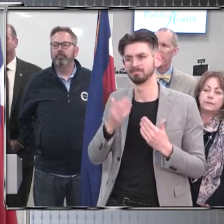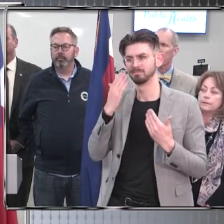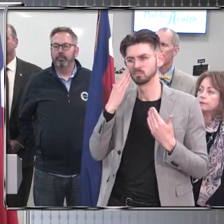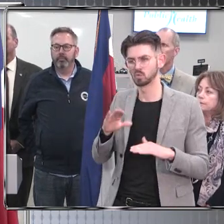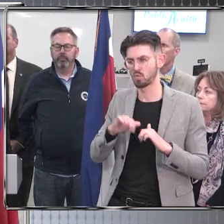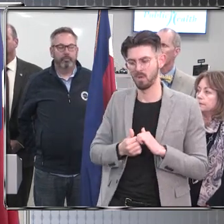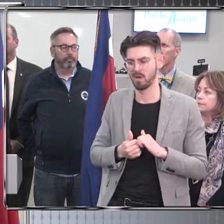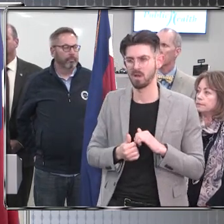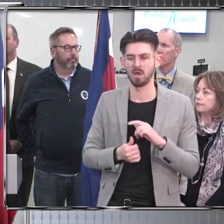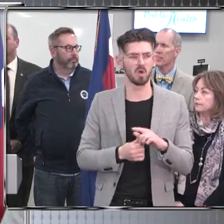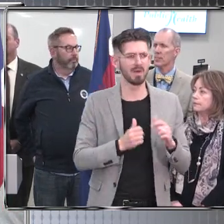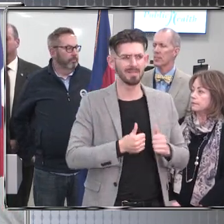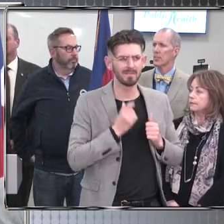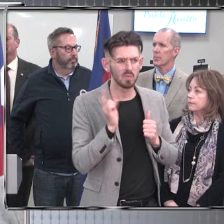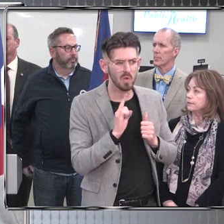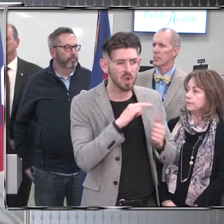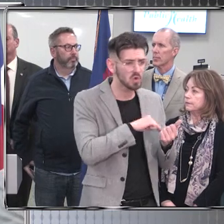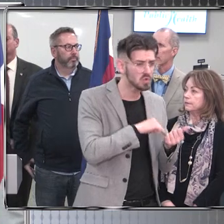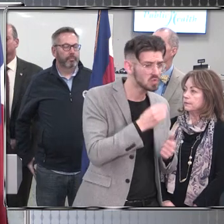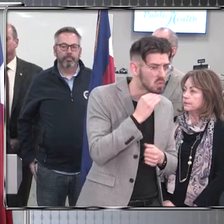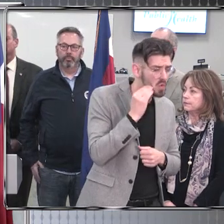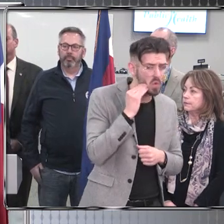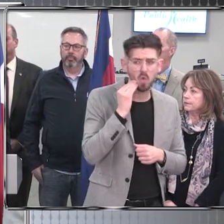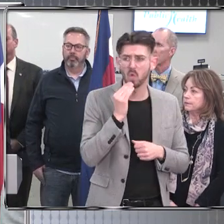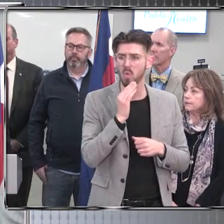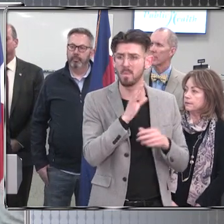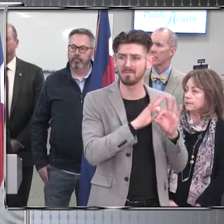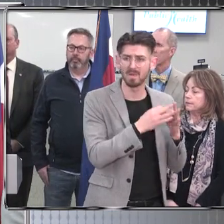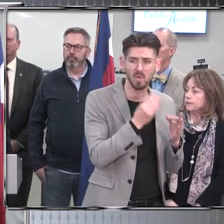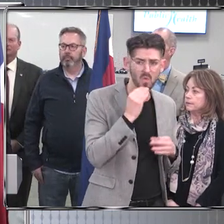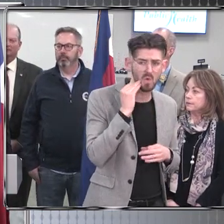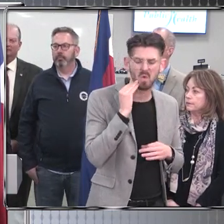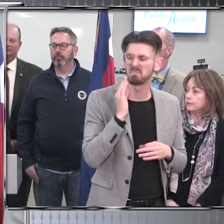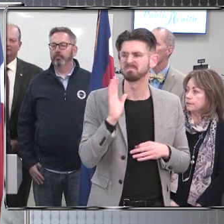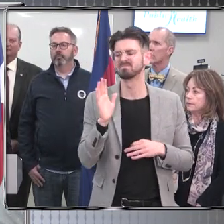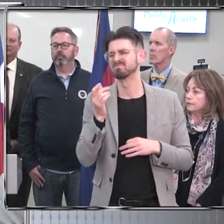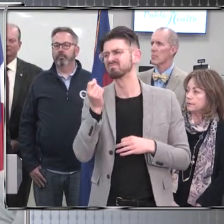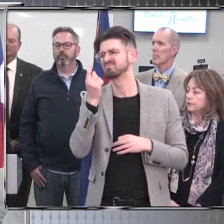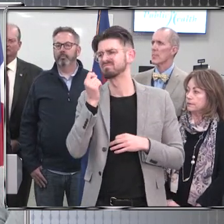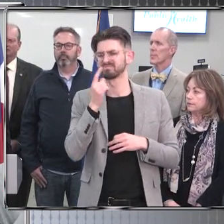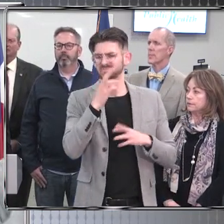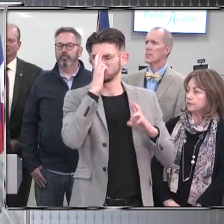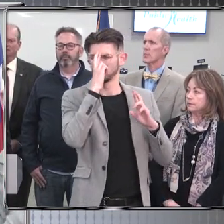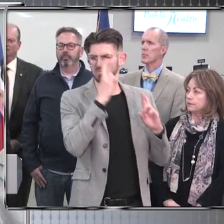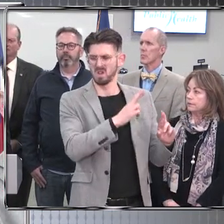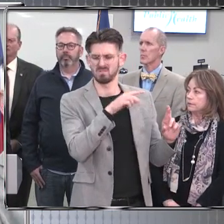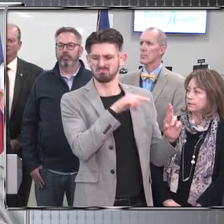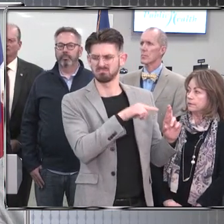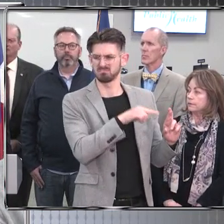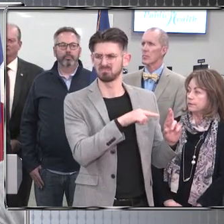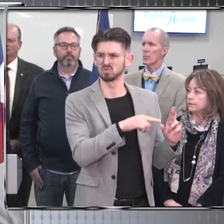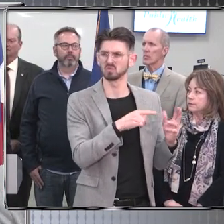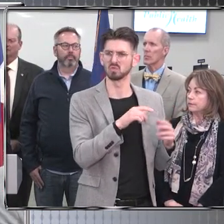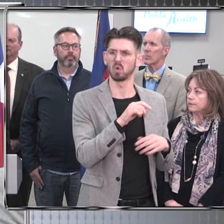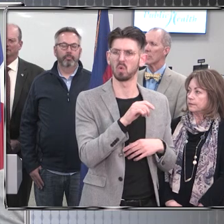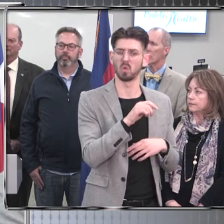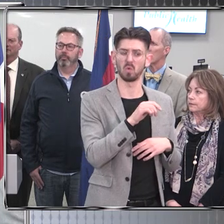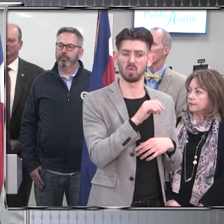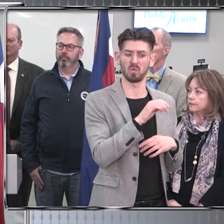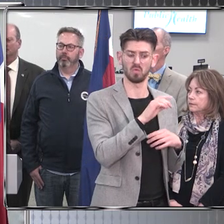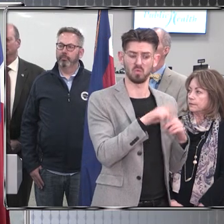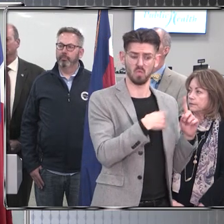where was she living? Was it at home? Again, out of respect for the deceased, additional information will be available if and when the